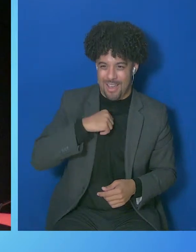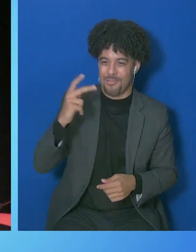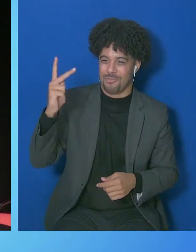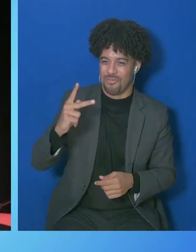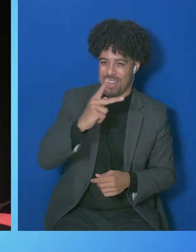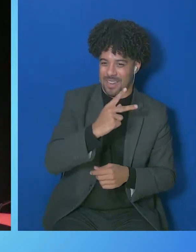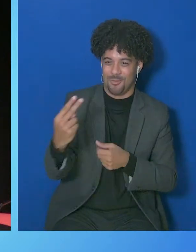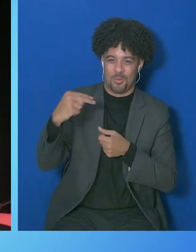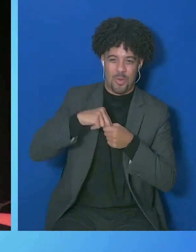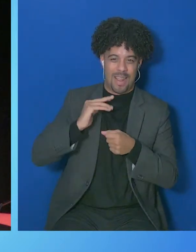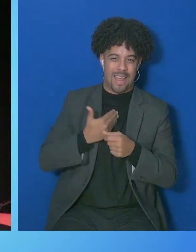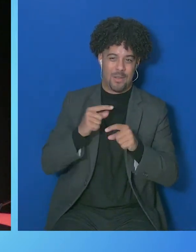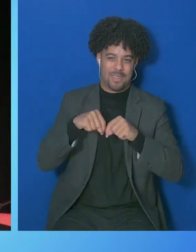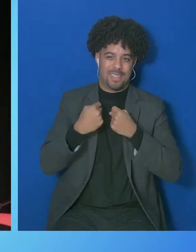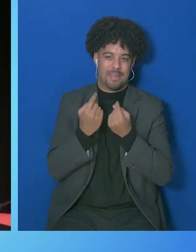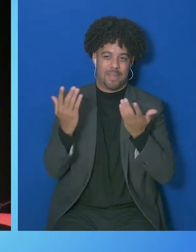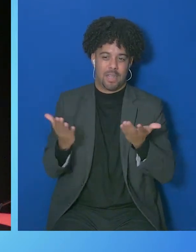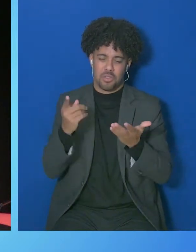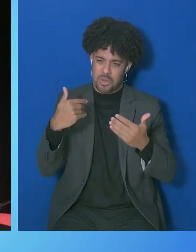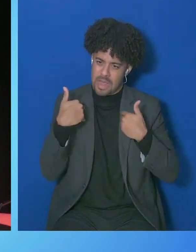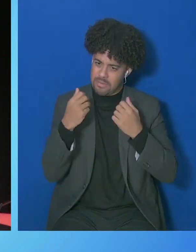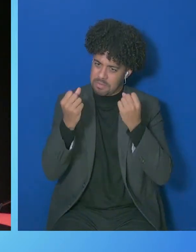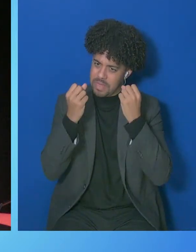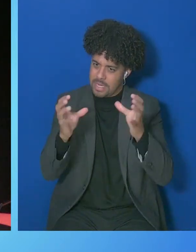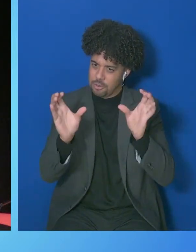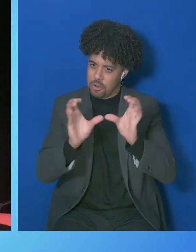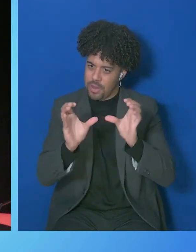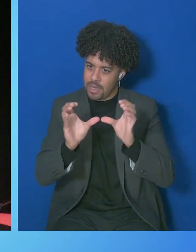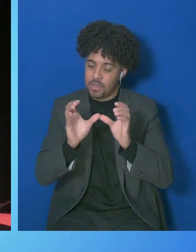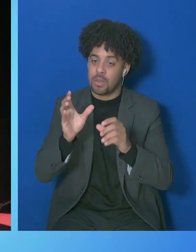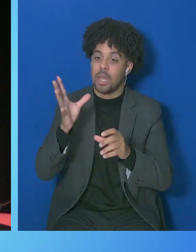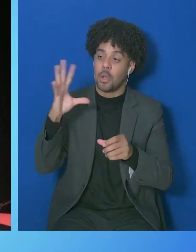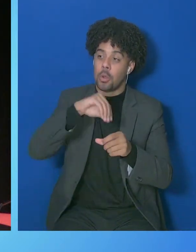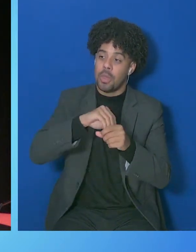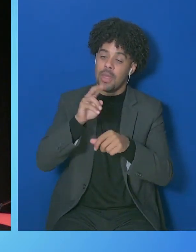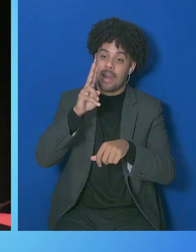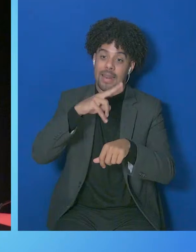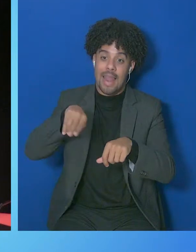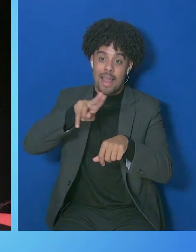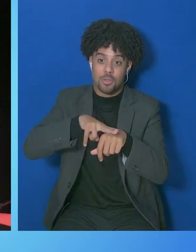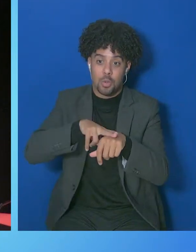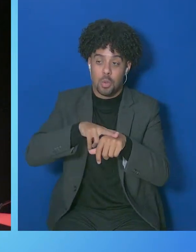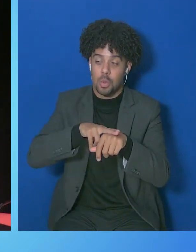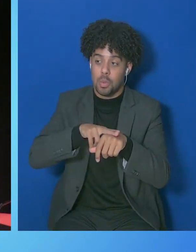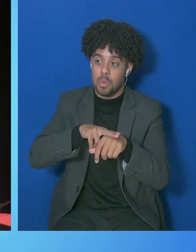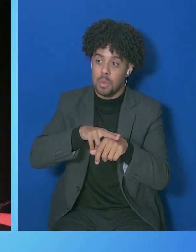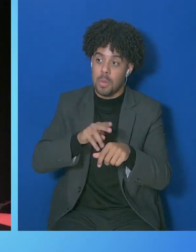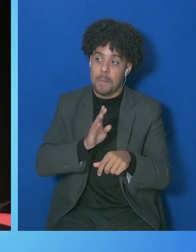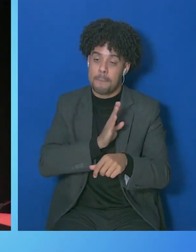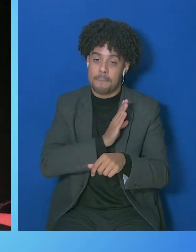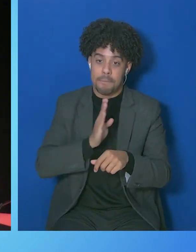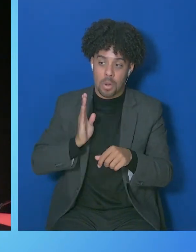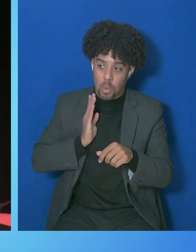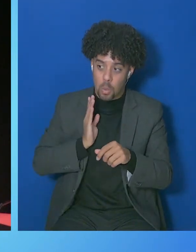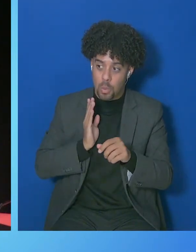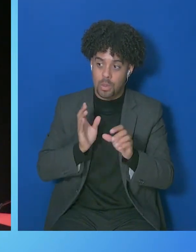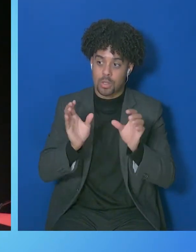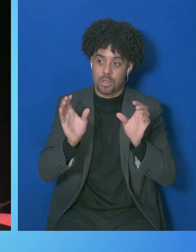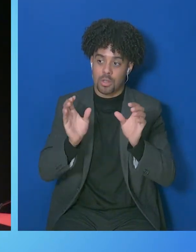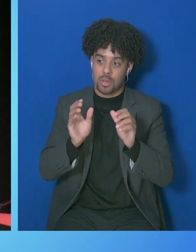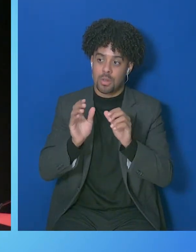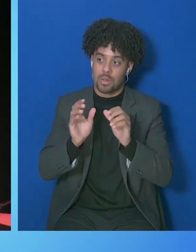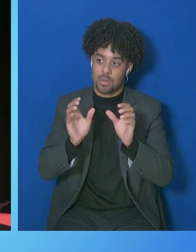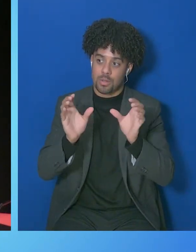including the National Board Certification, which we all know is one of the most rigorous professional teacher certifications available here in the